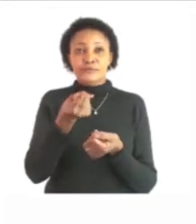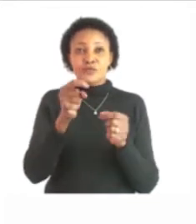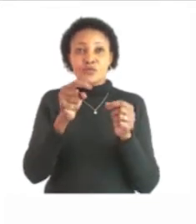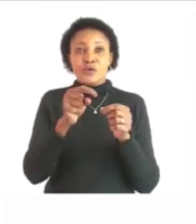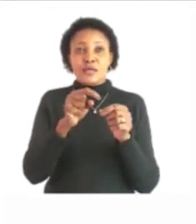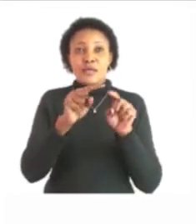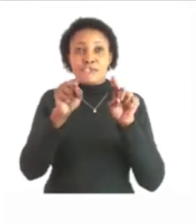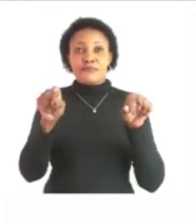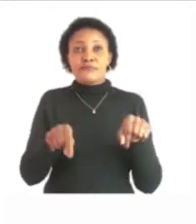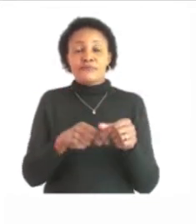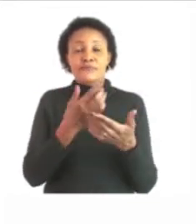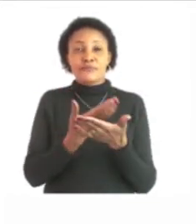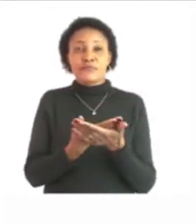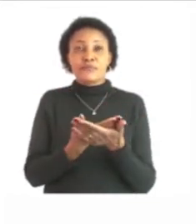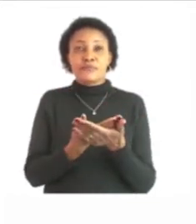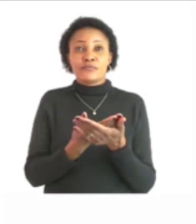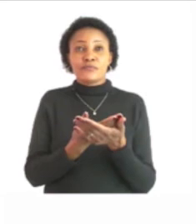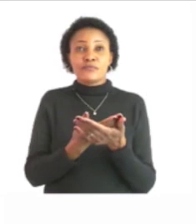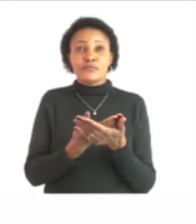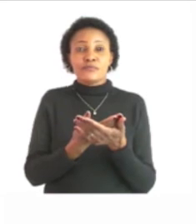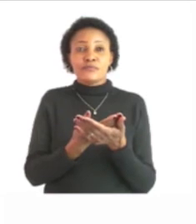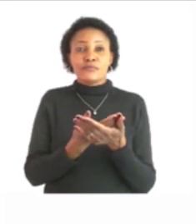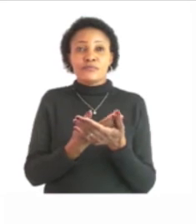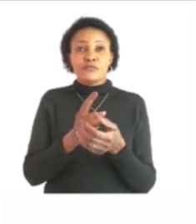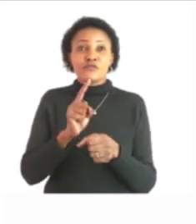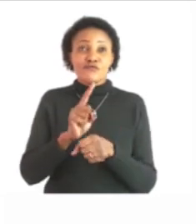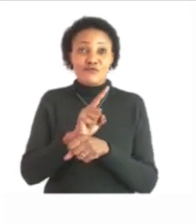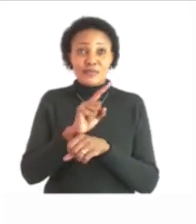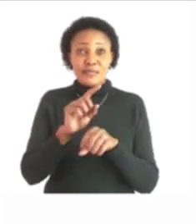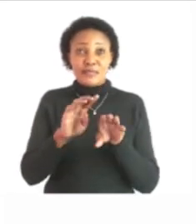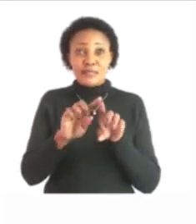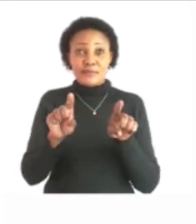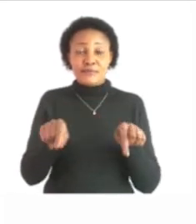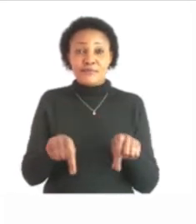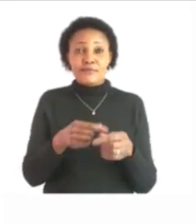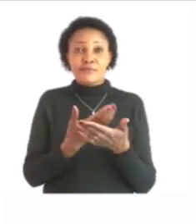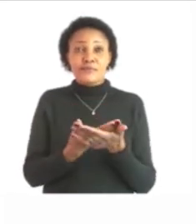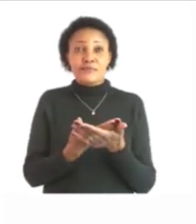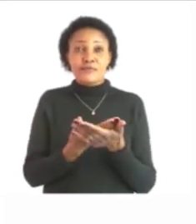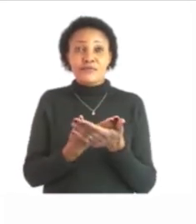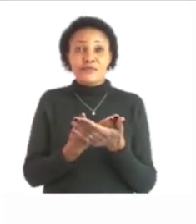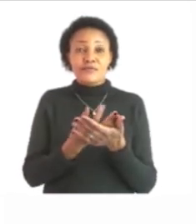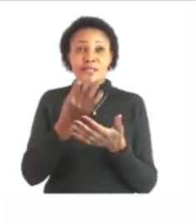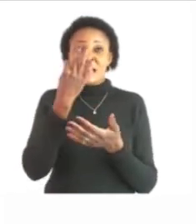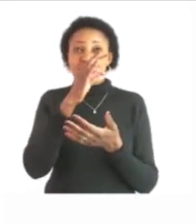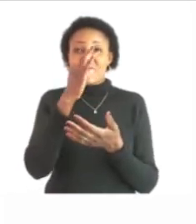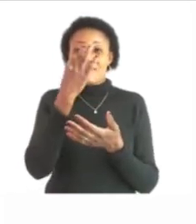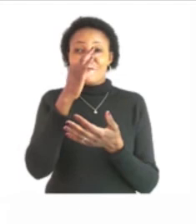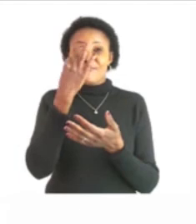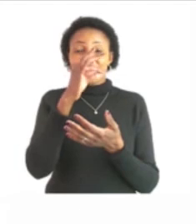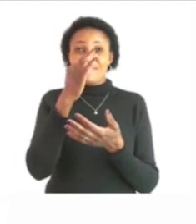pictures on page 17. In the first picture, it's a flower that I see. And